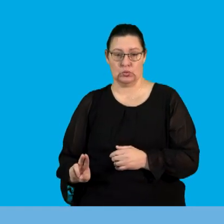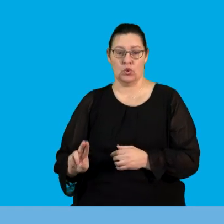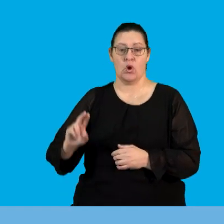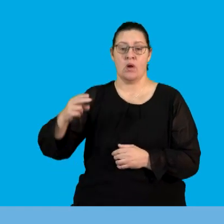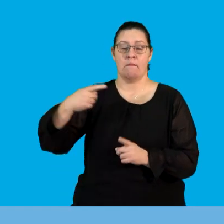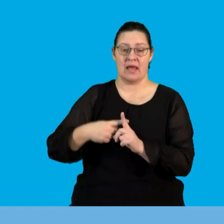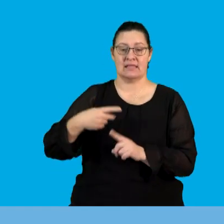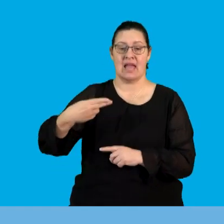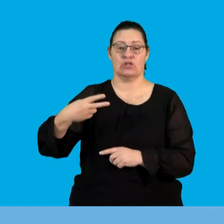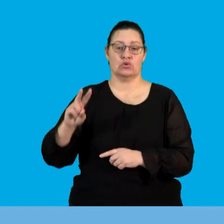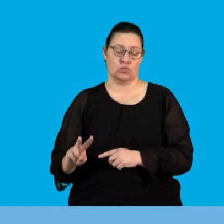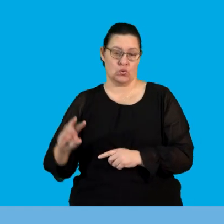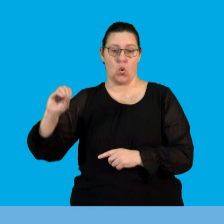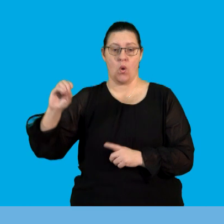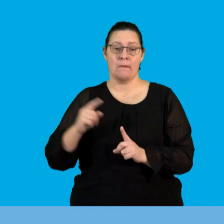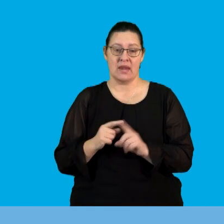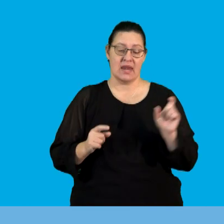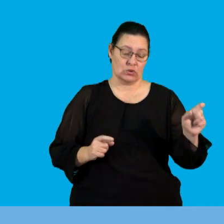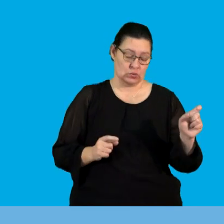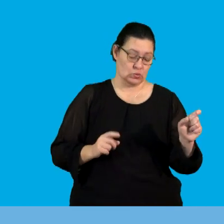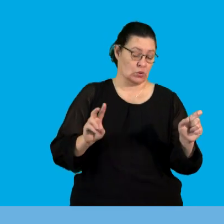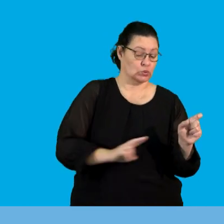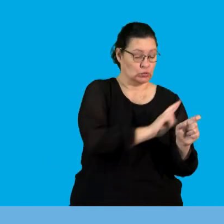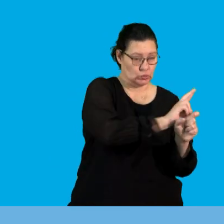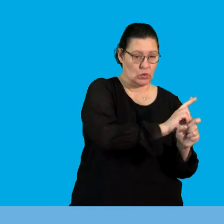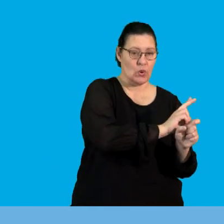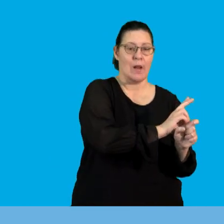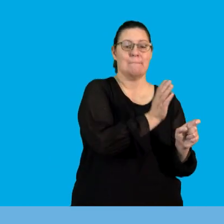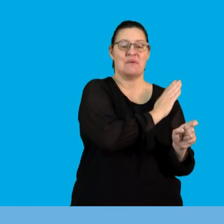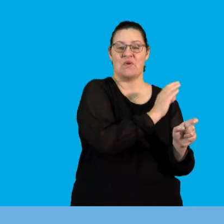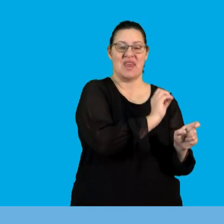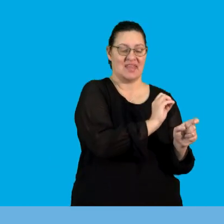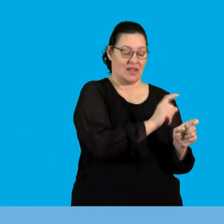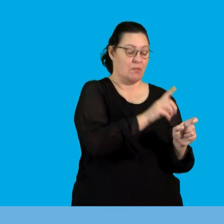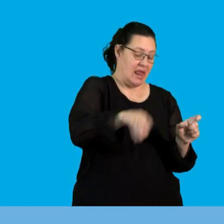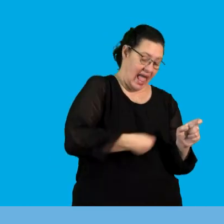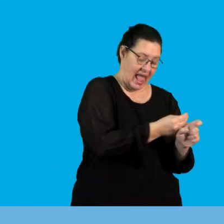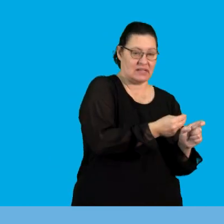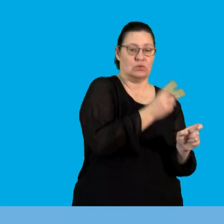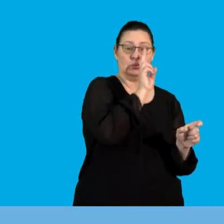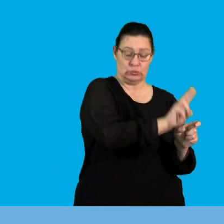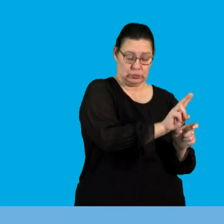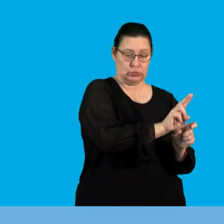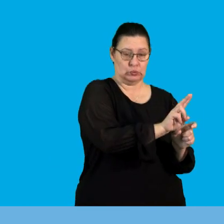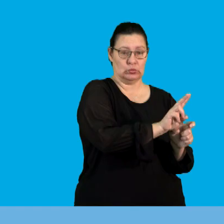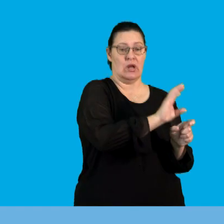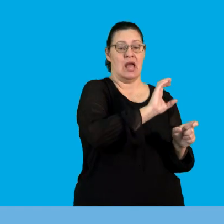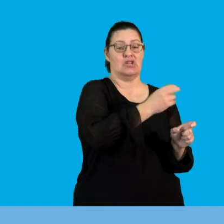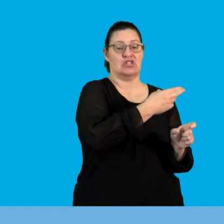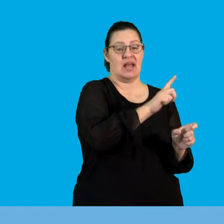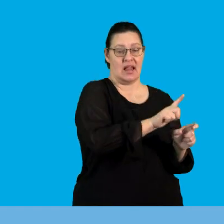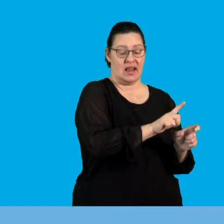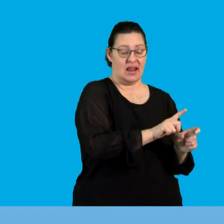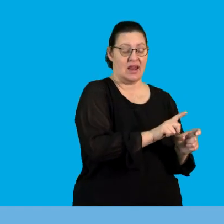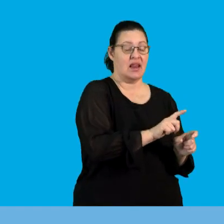was used to balance the equation. So that means these 2 goes for everything in this compound here. We have 2 hydrogens